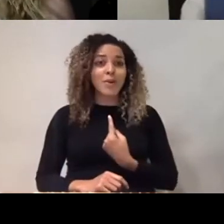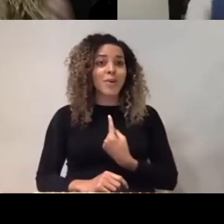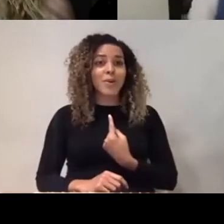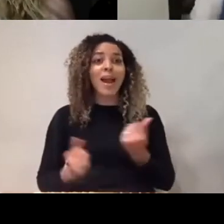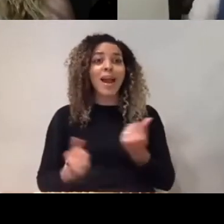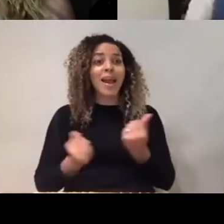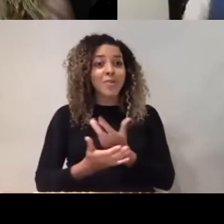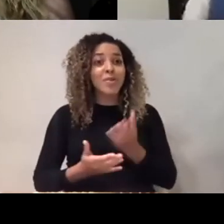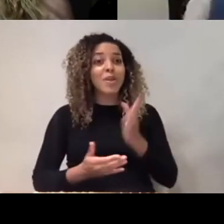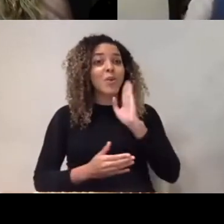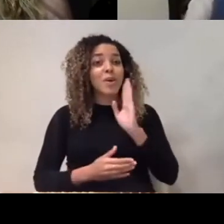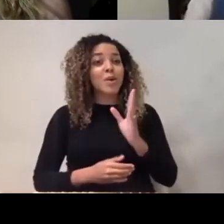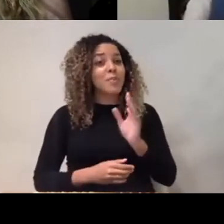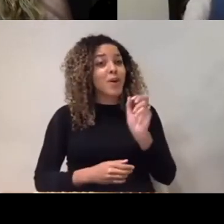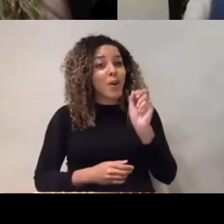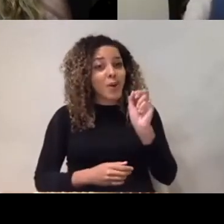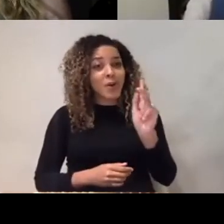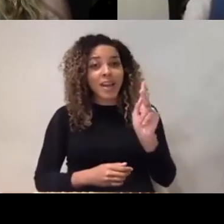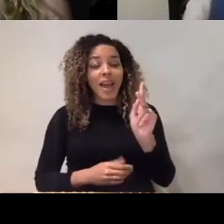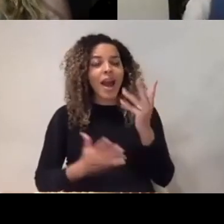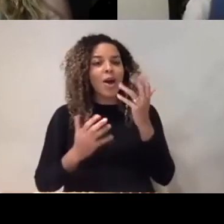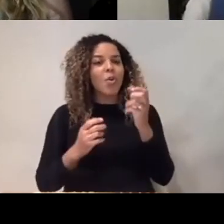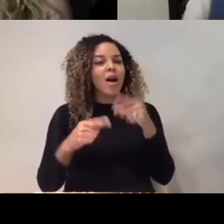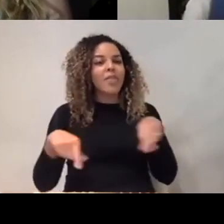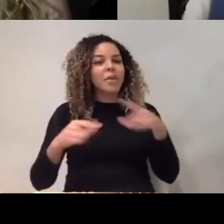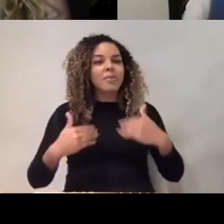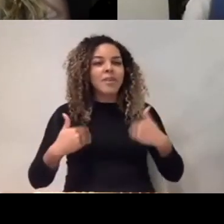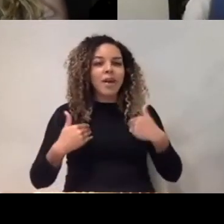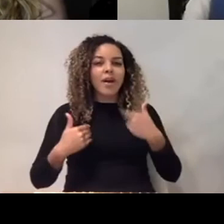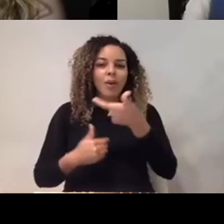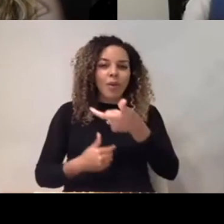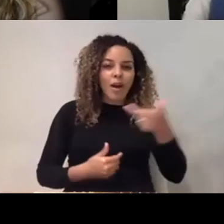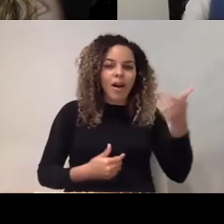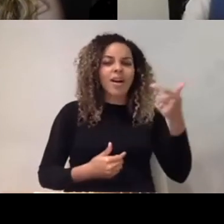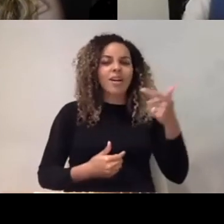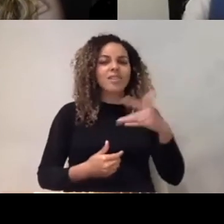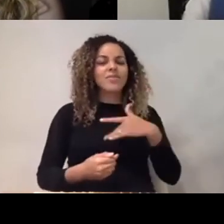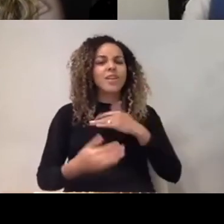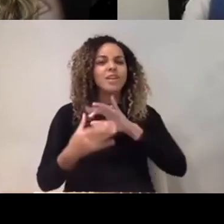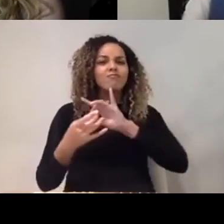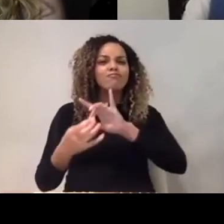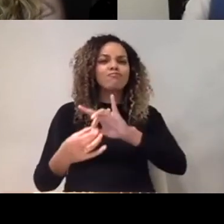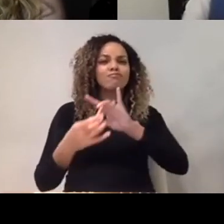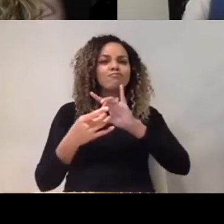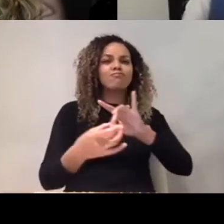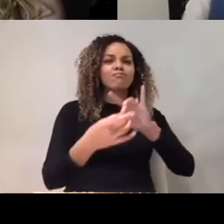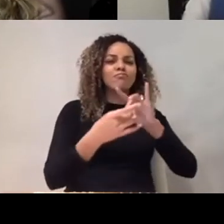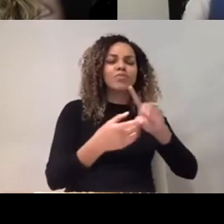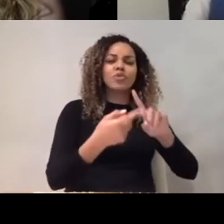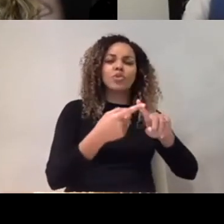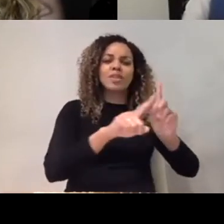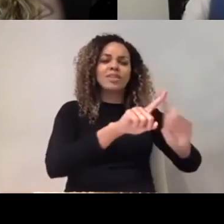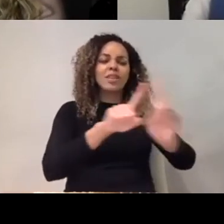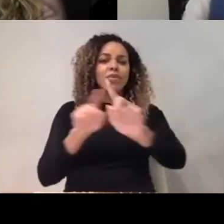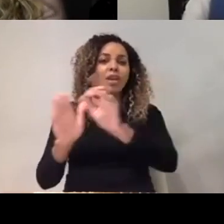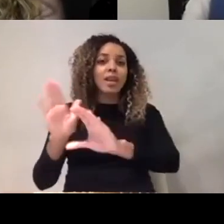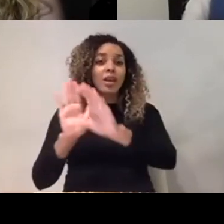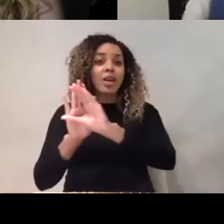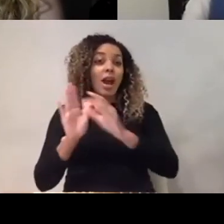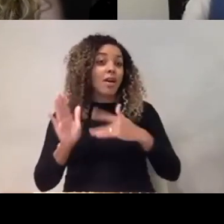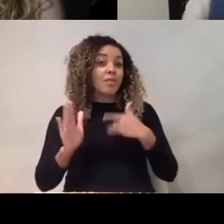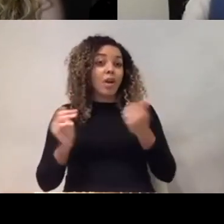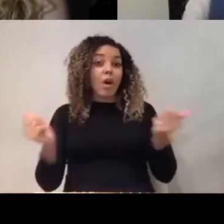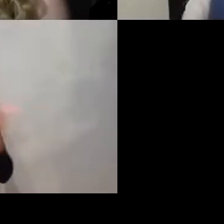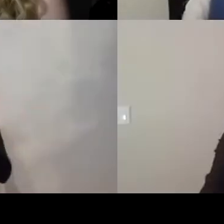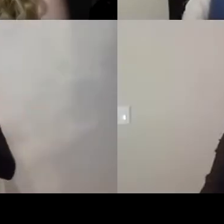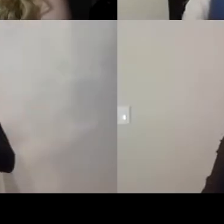okay. I want them just to relate to all these different characters because, in my opinion, there's just so much realism to all the characters. It's just